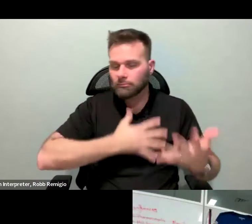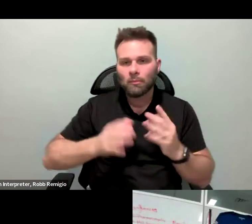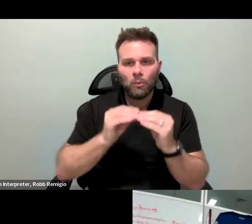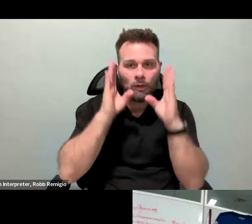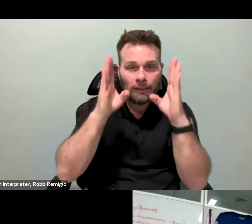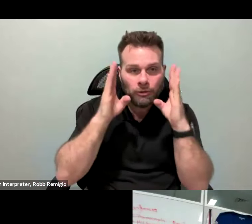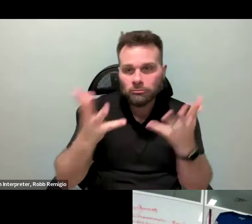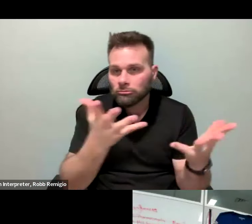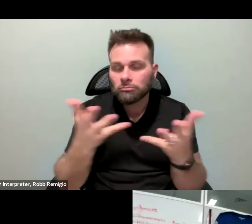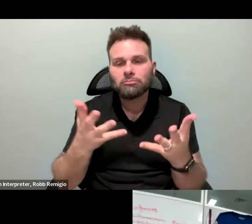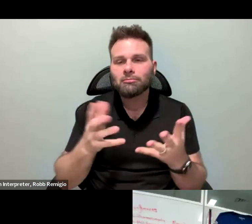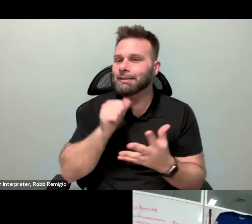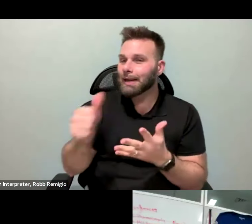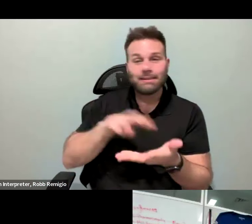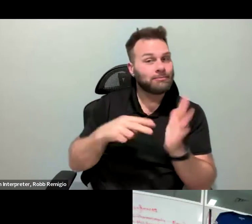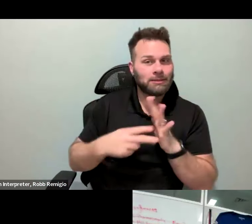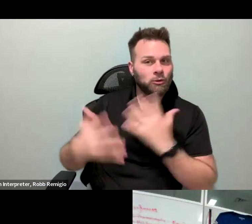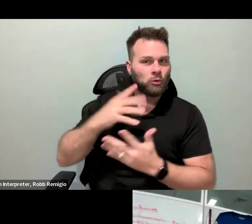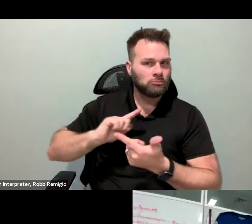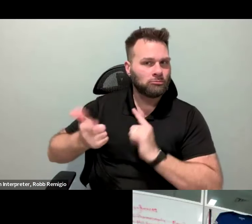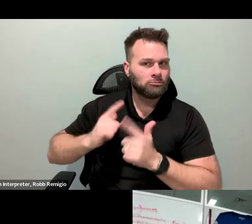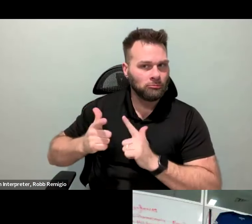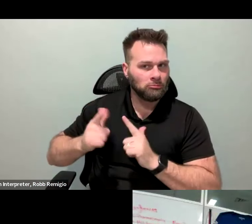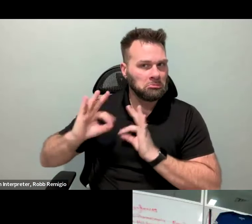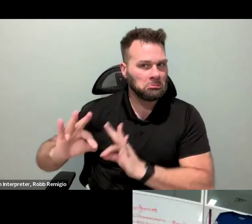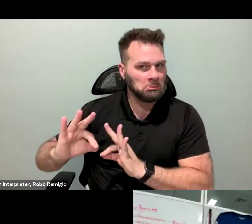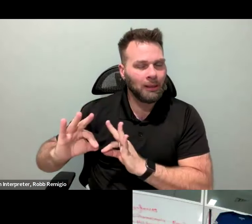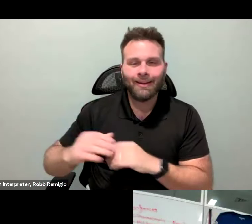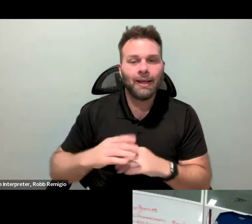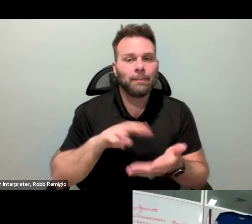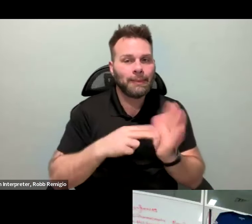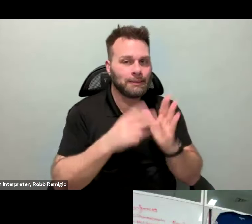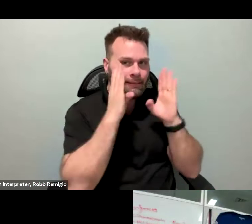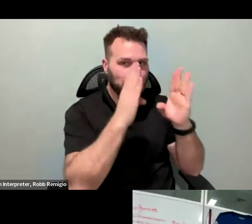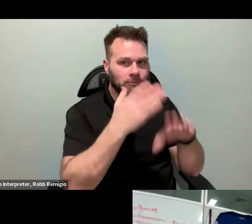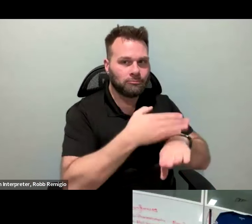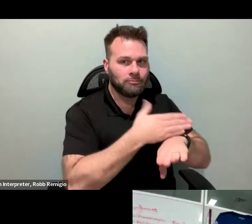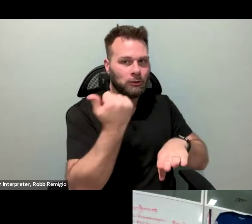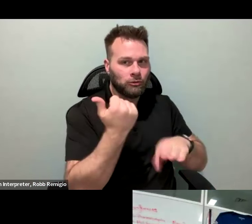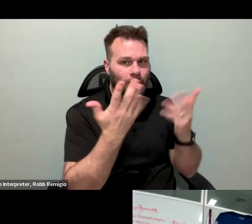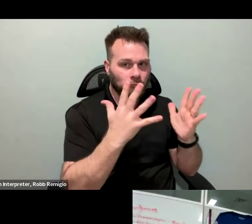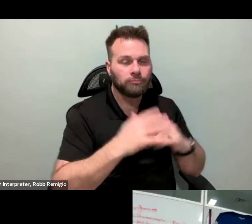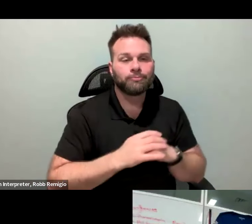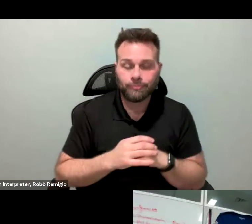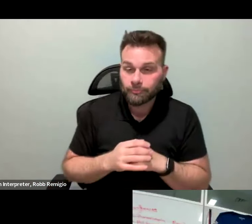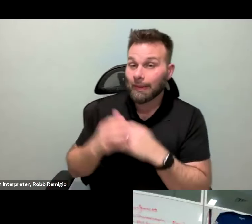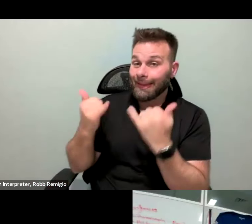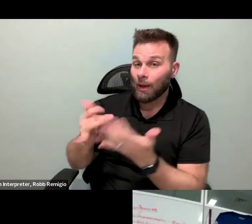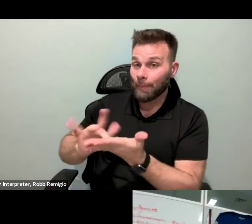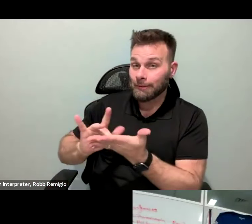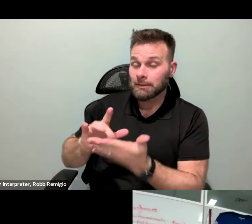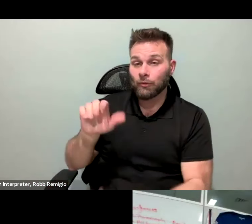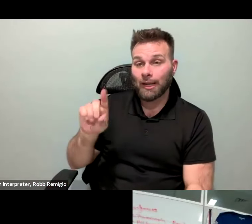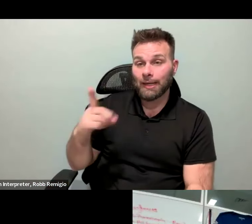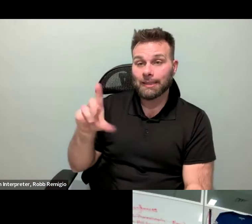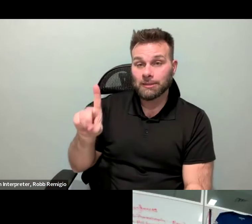does not mean that their social reciprocity is better, but their attention is much better. Now, the medication for the ADHD,